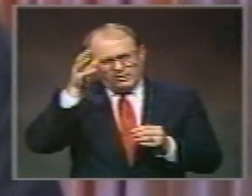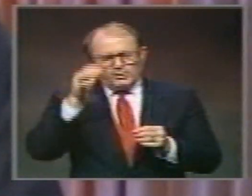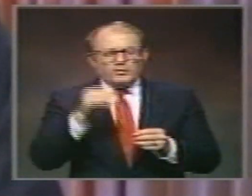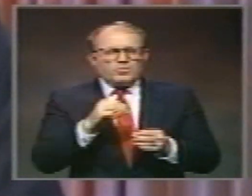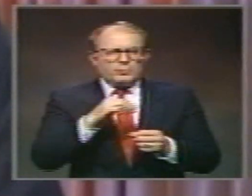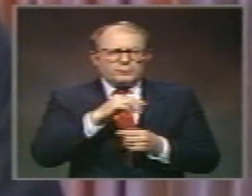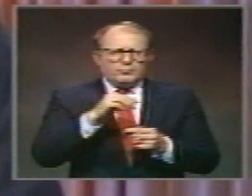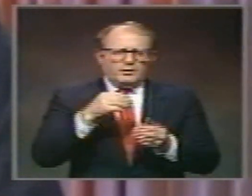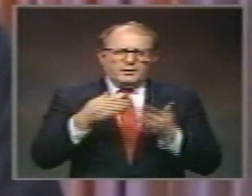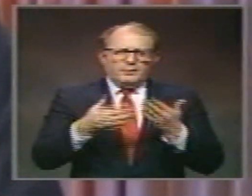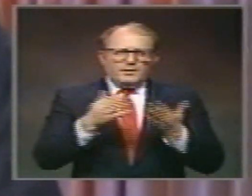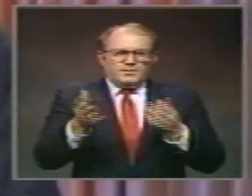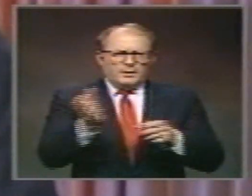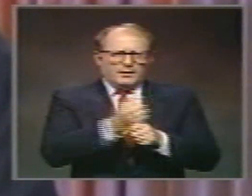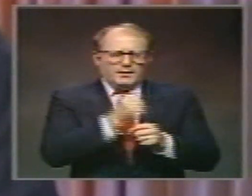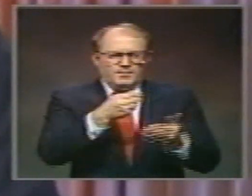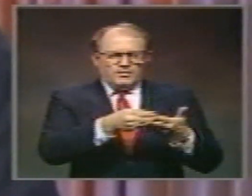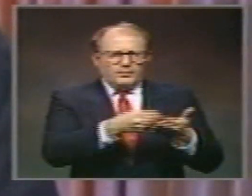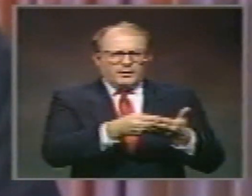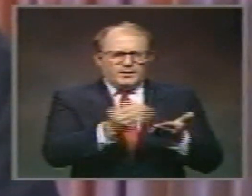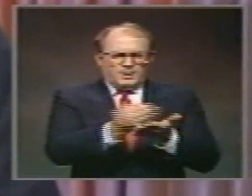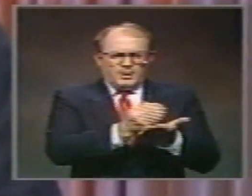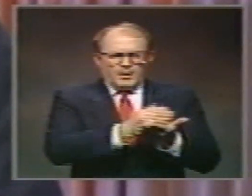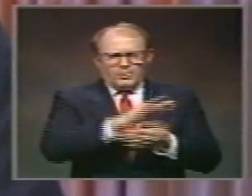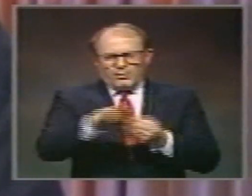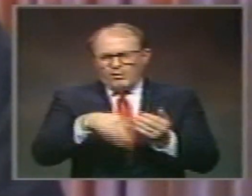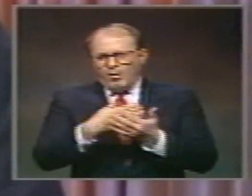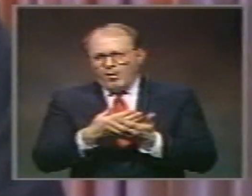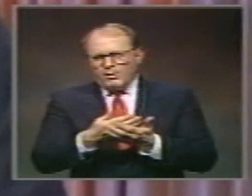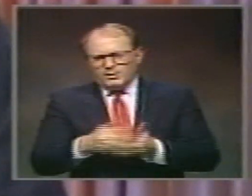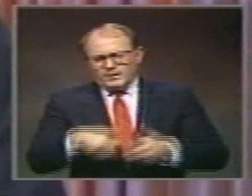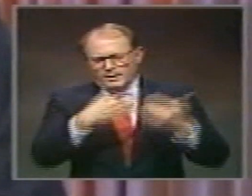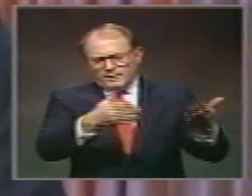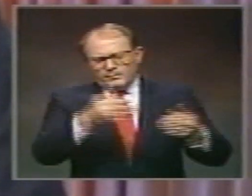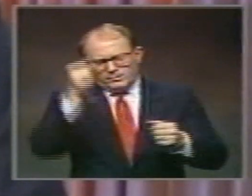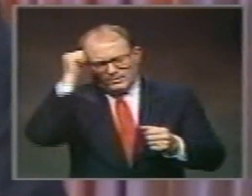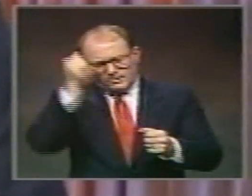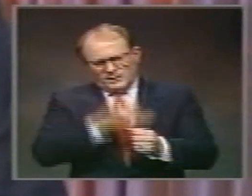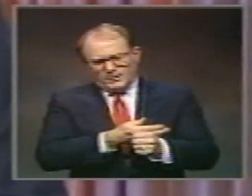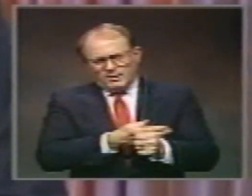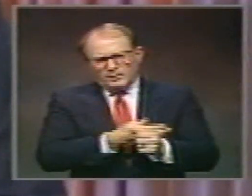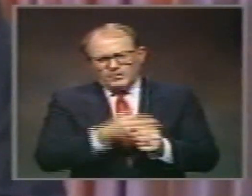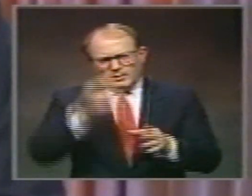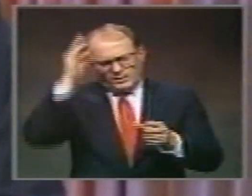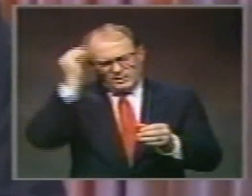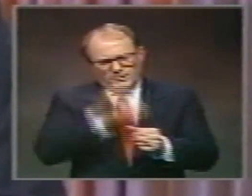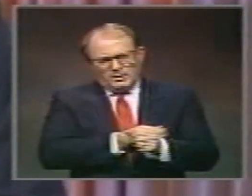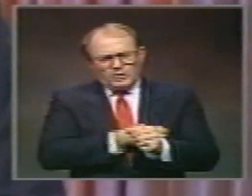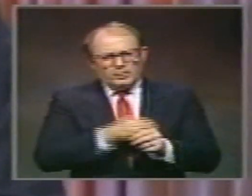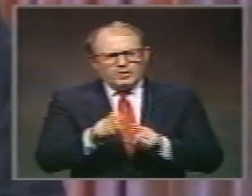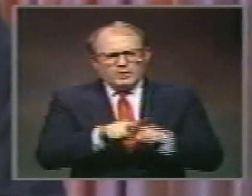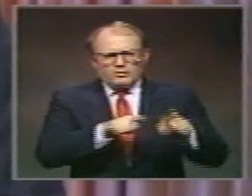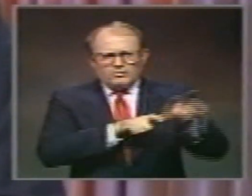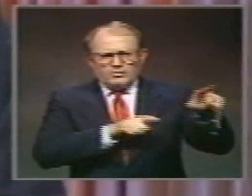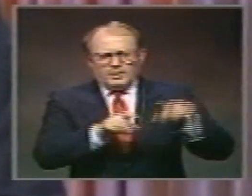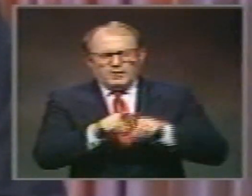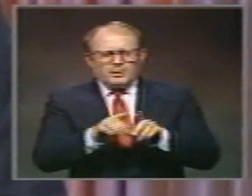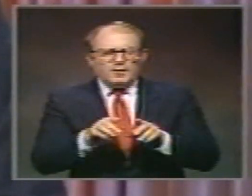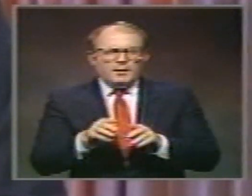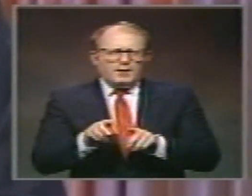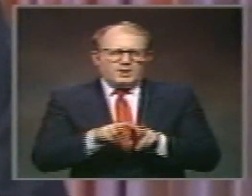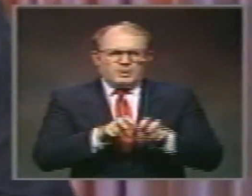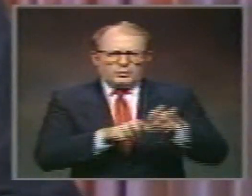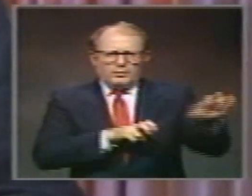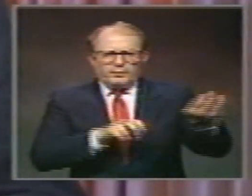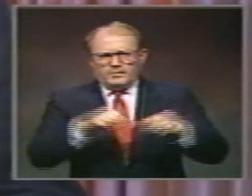cash, perhaps, he gathered it all together and took his journey into a far country where he wasted his substance with